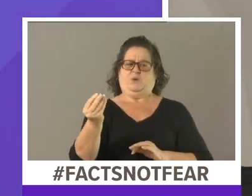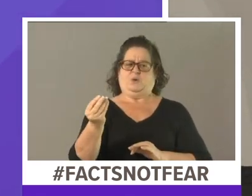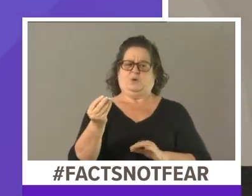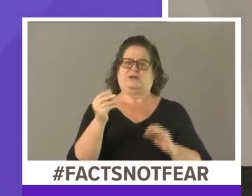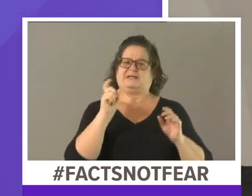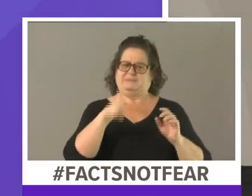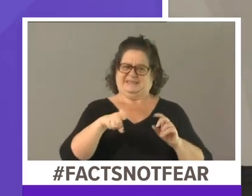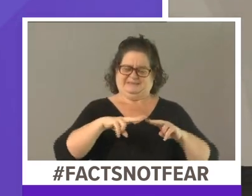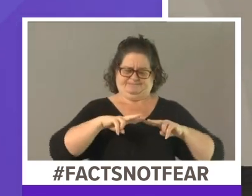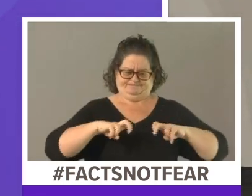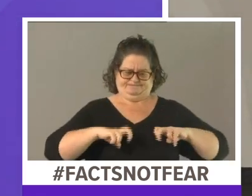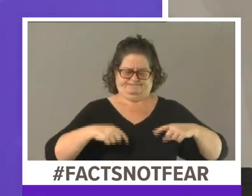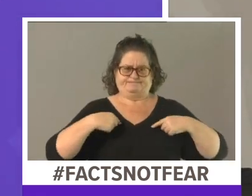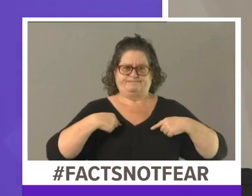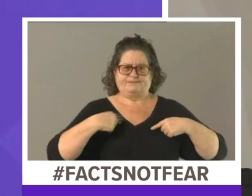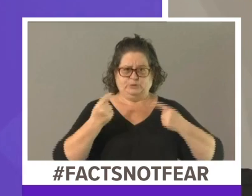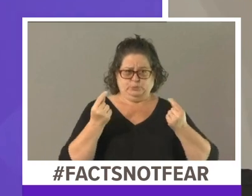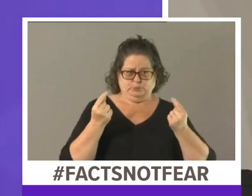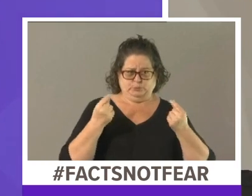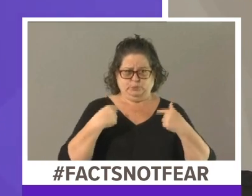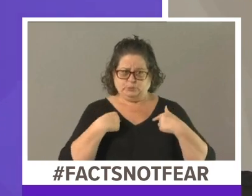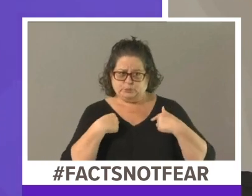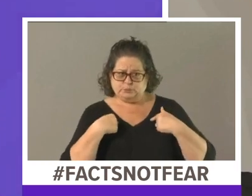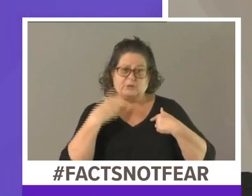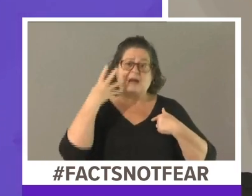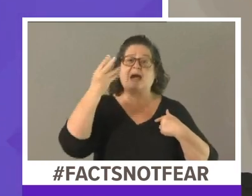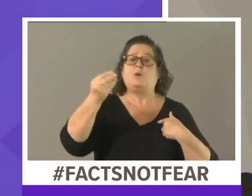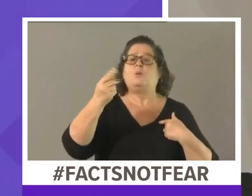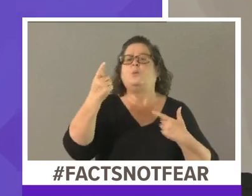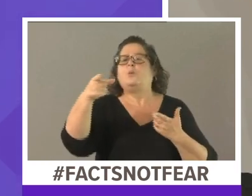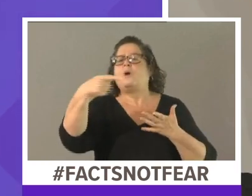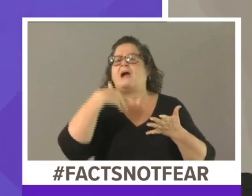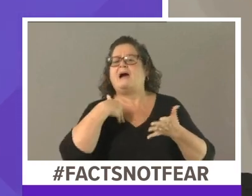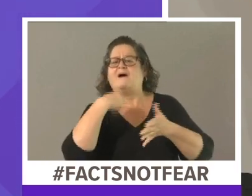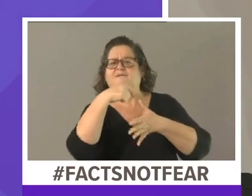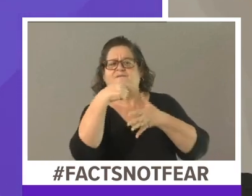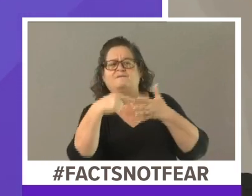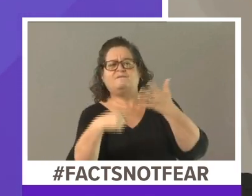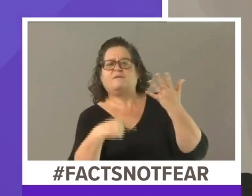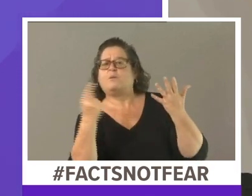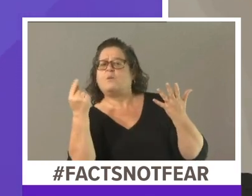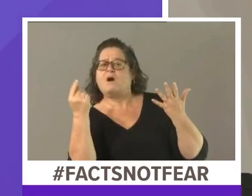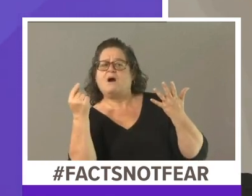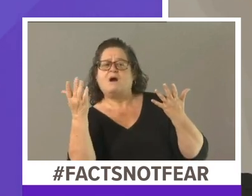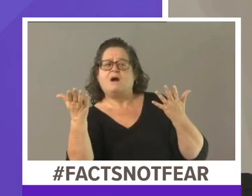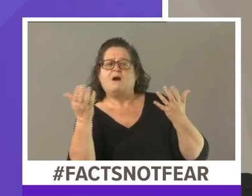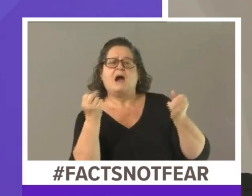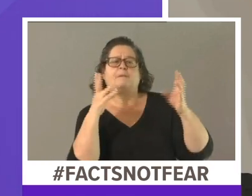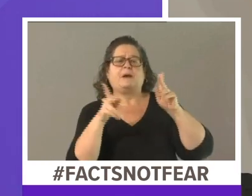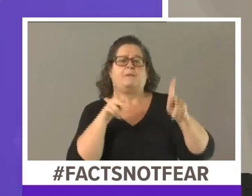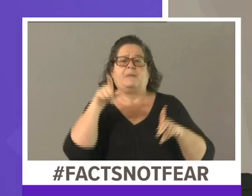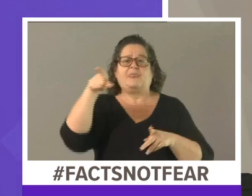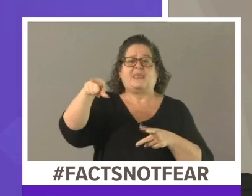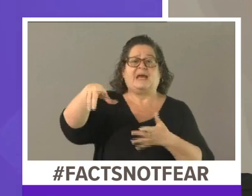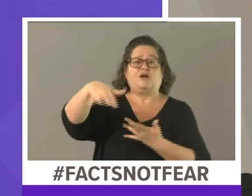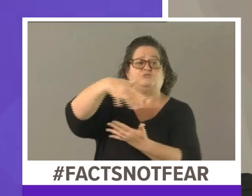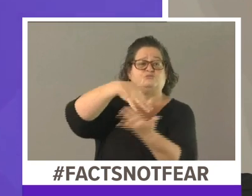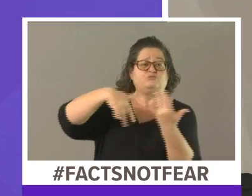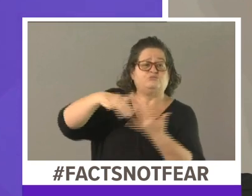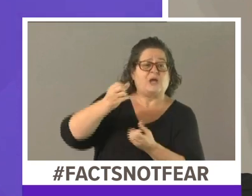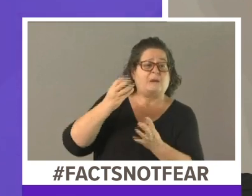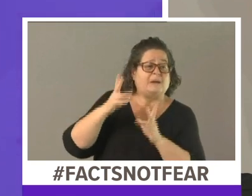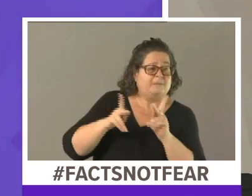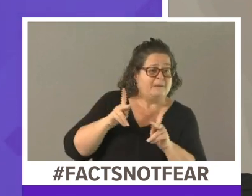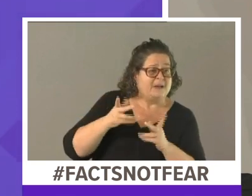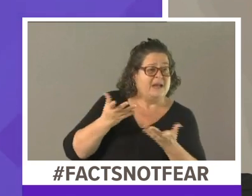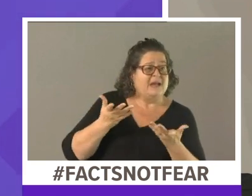to leave. And you want to know, how many people will you interact with? Remember, the number of people that you come into contact with